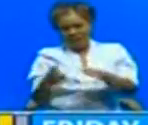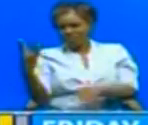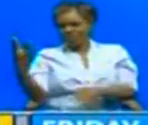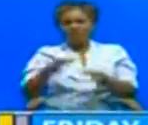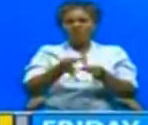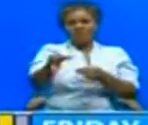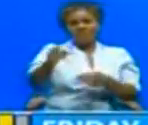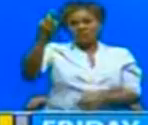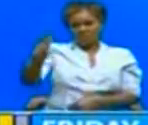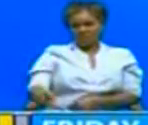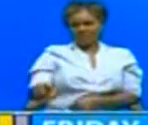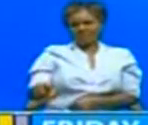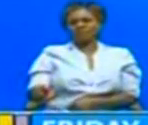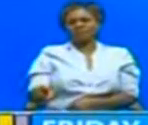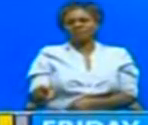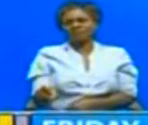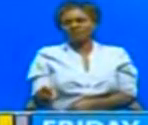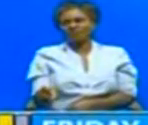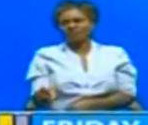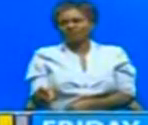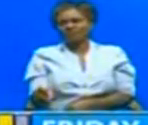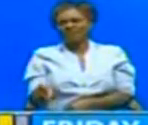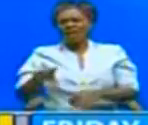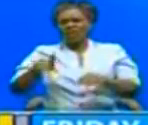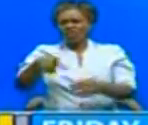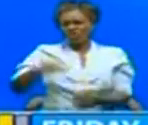feet. Yes. Okay, wow. So,